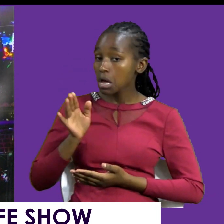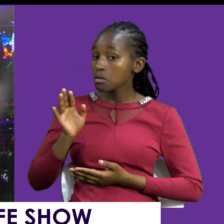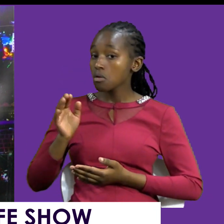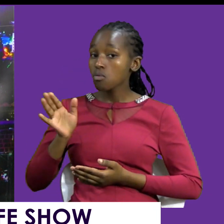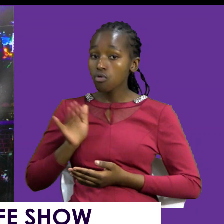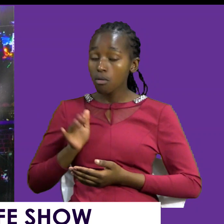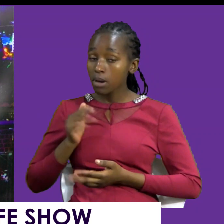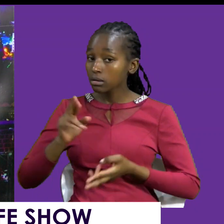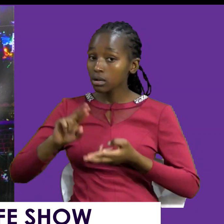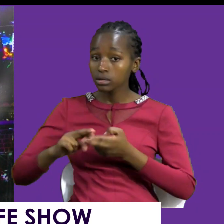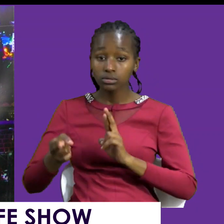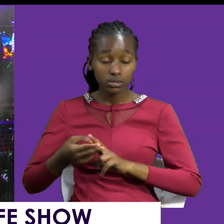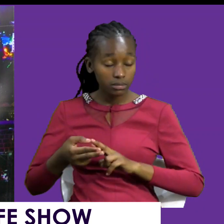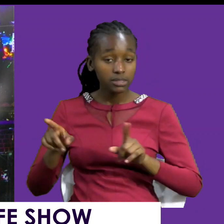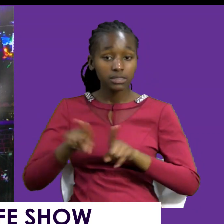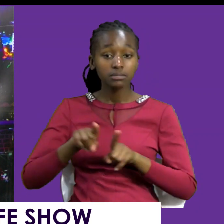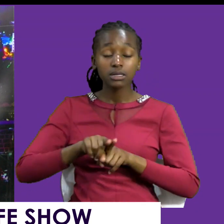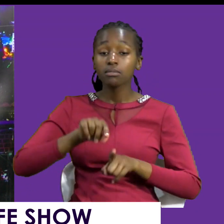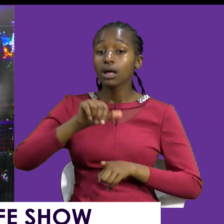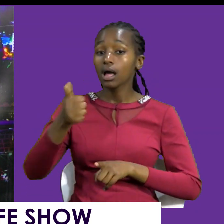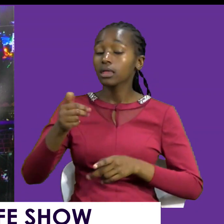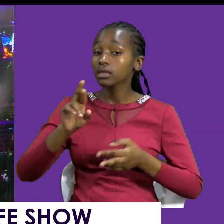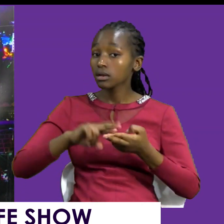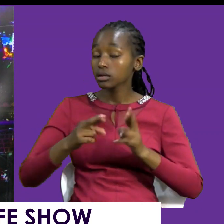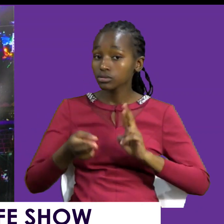relationship, all these other relationships,